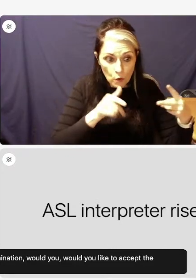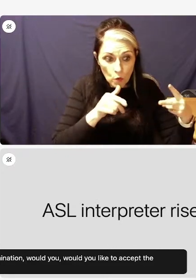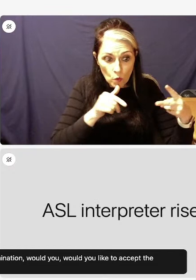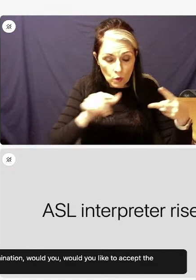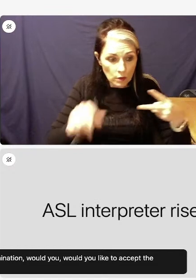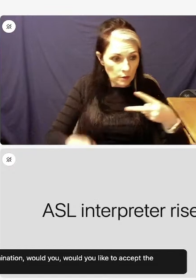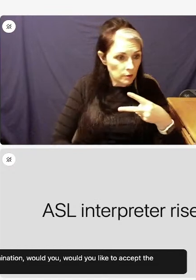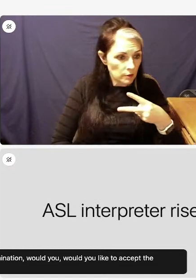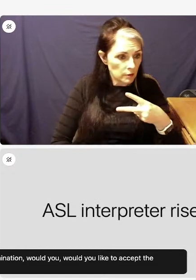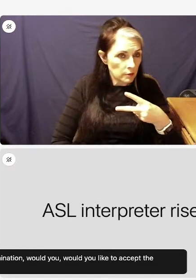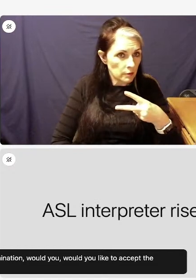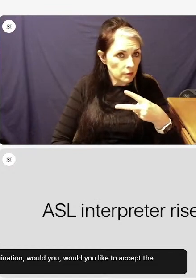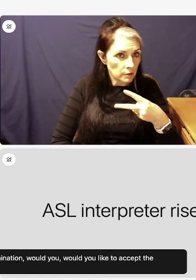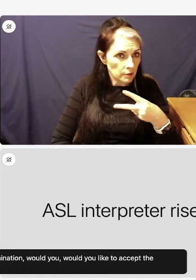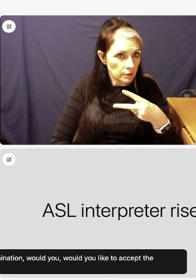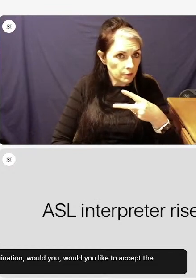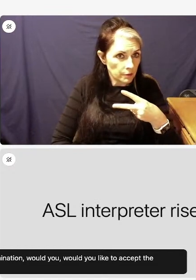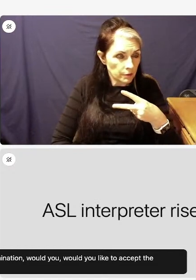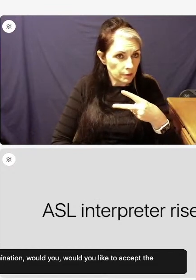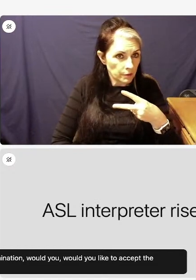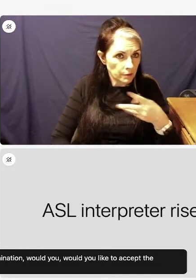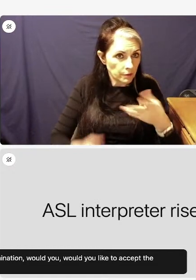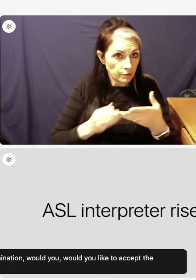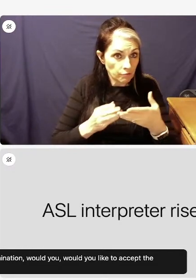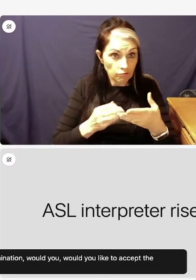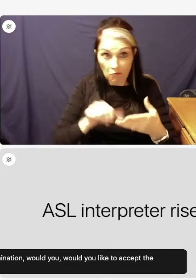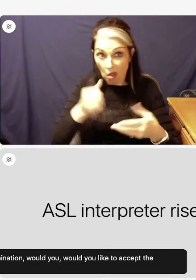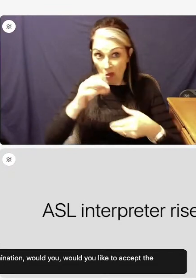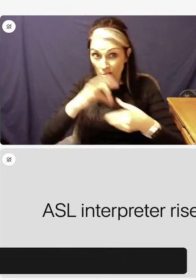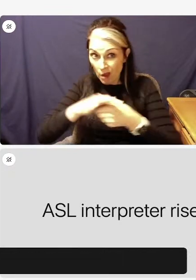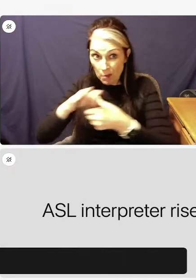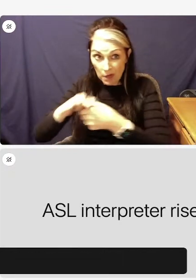all right uh any other nominations